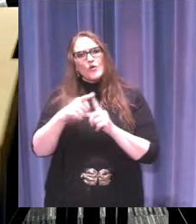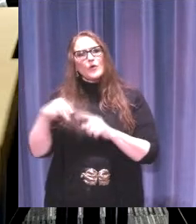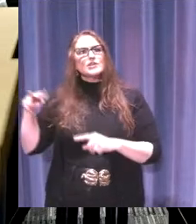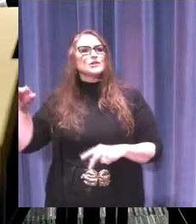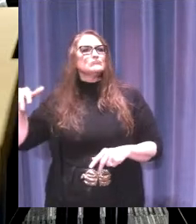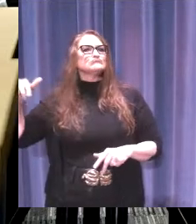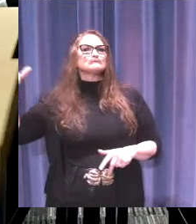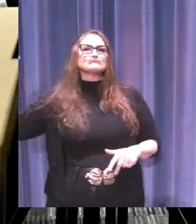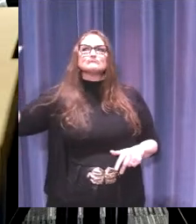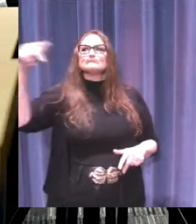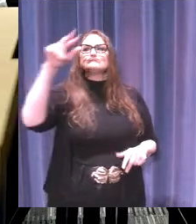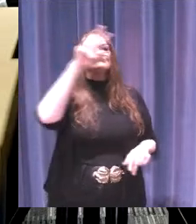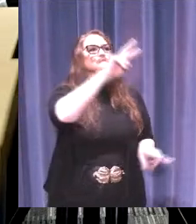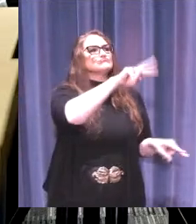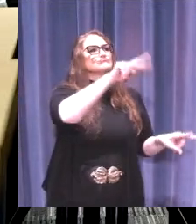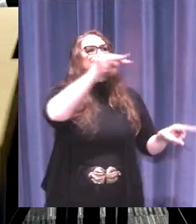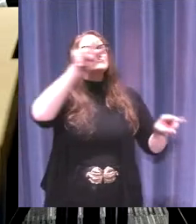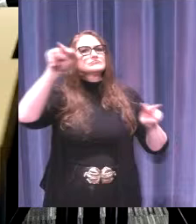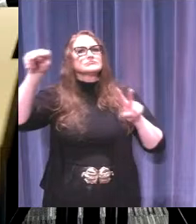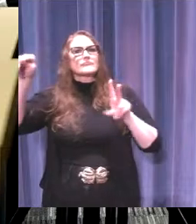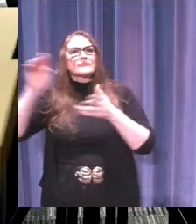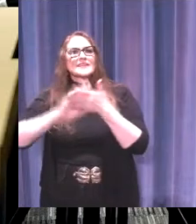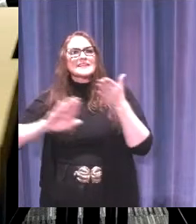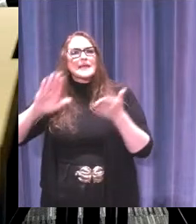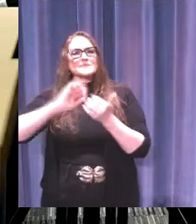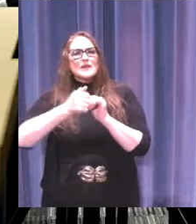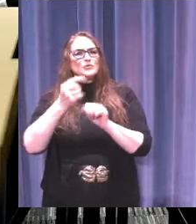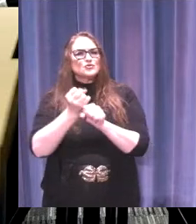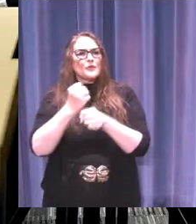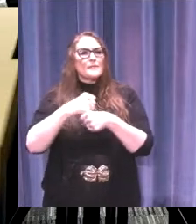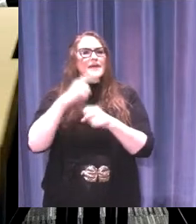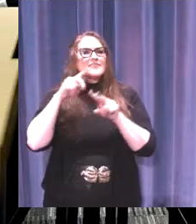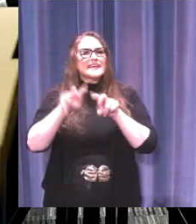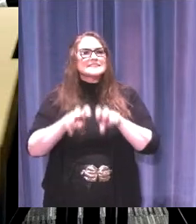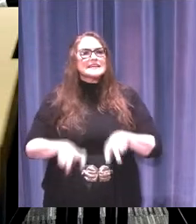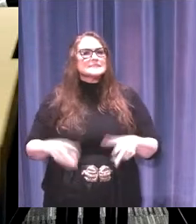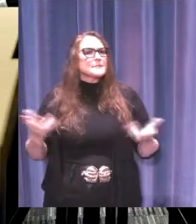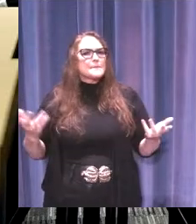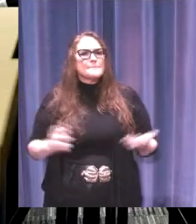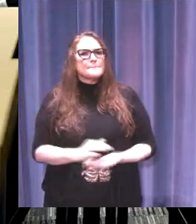the campus, and how would you make those assessments?